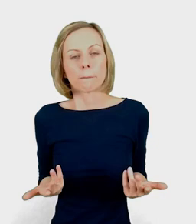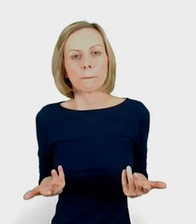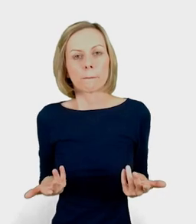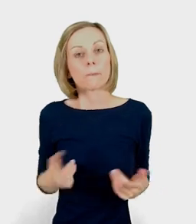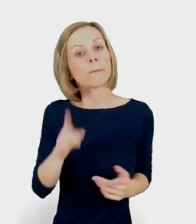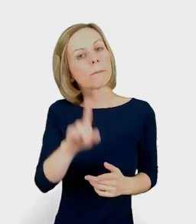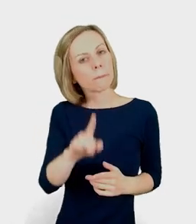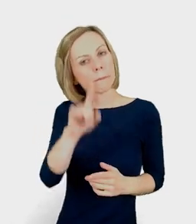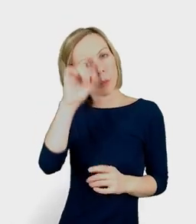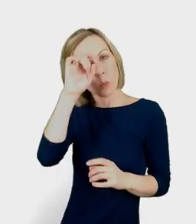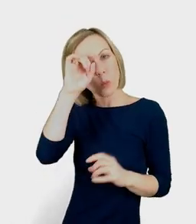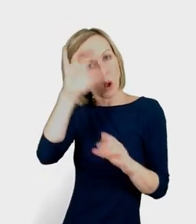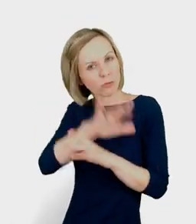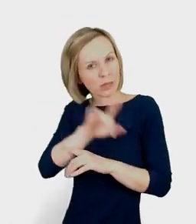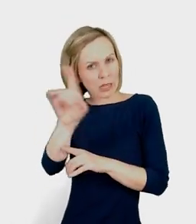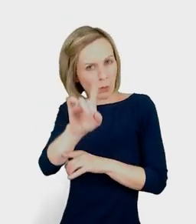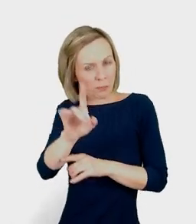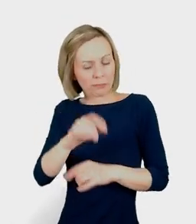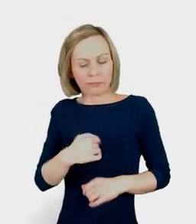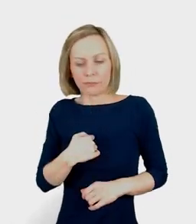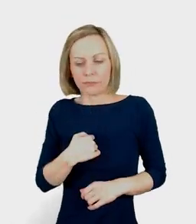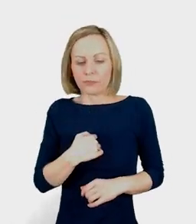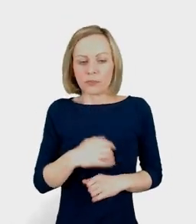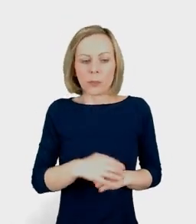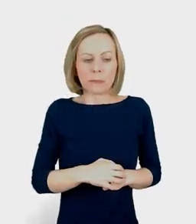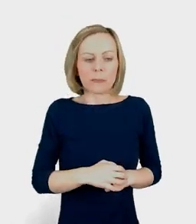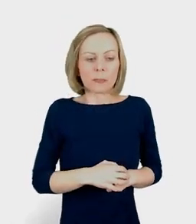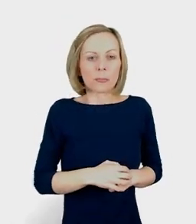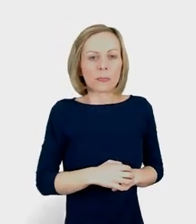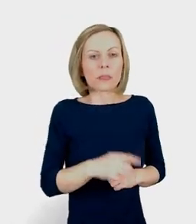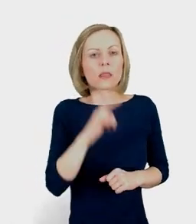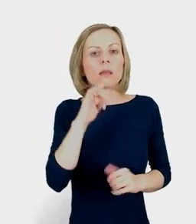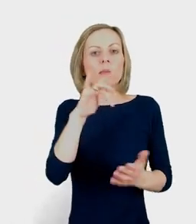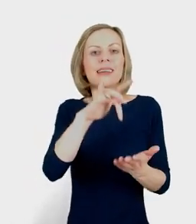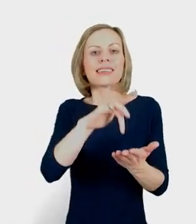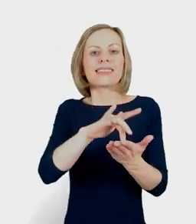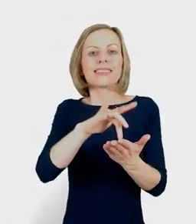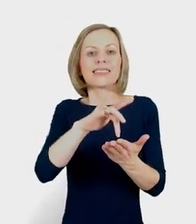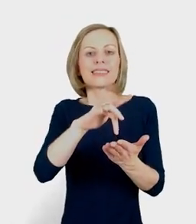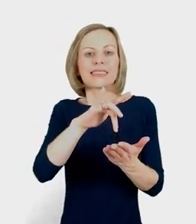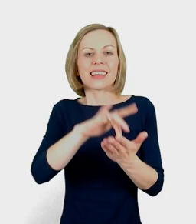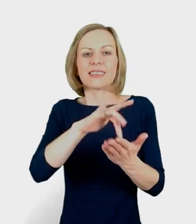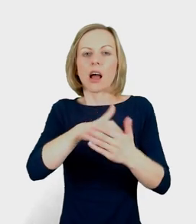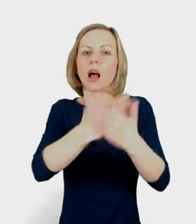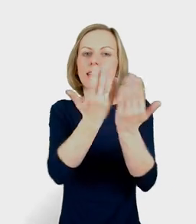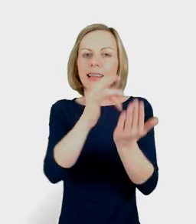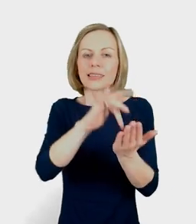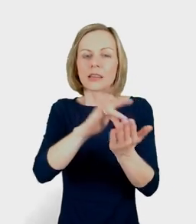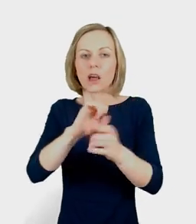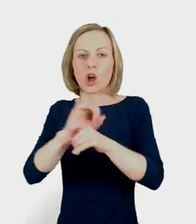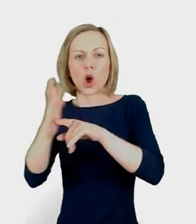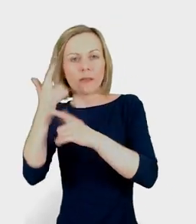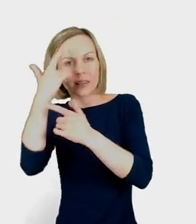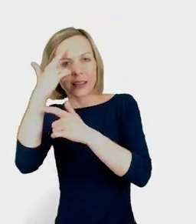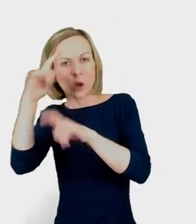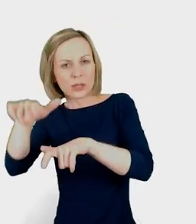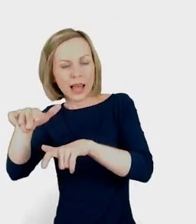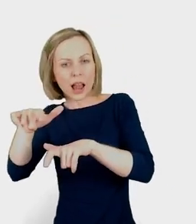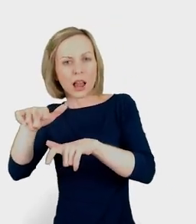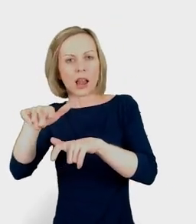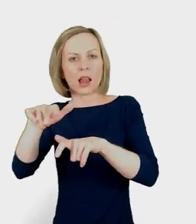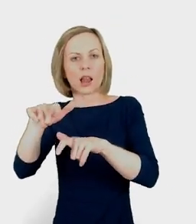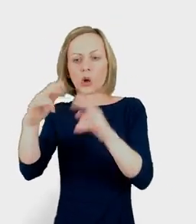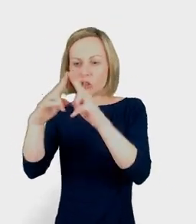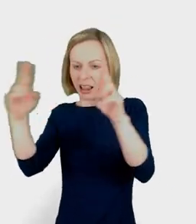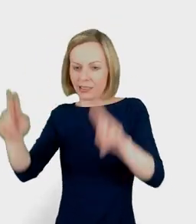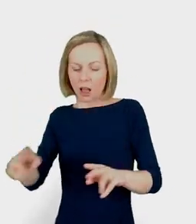more worrying is that recruiters have been seen in day centers, winter shelters, COVID hotels, and soup